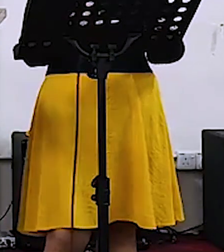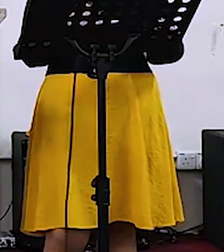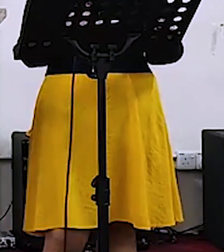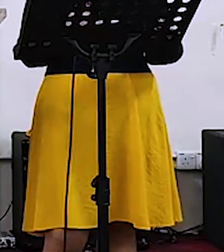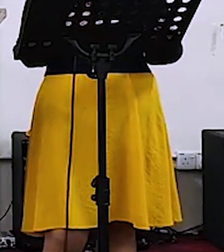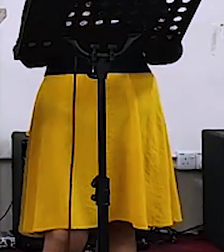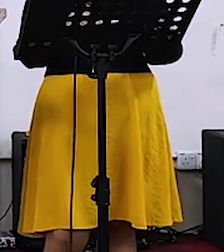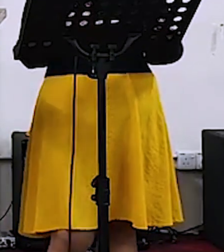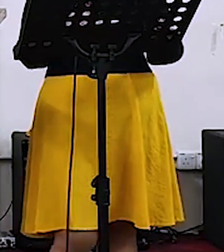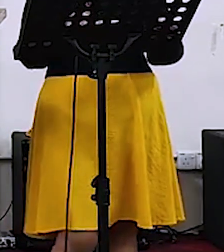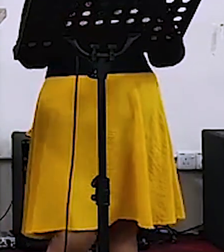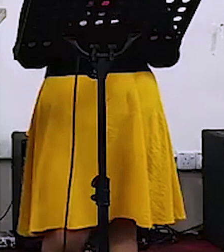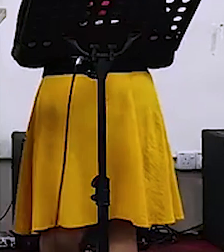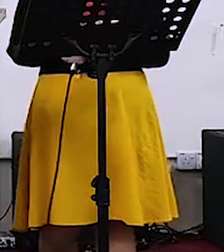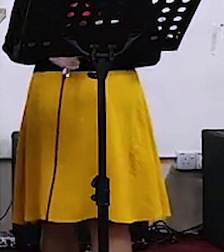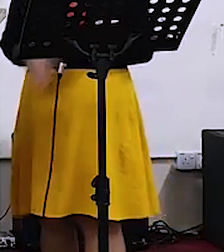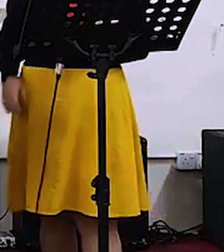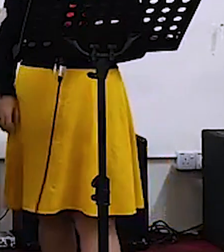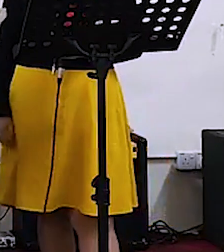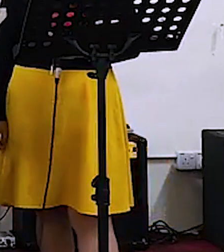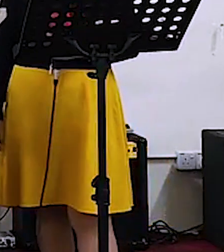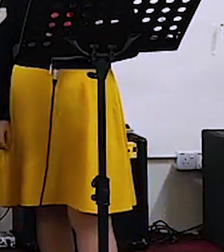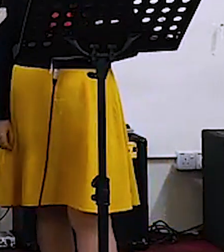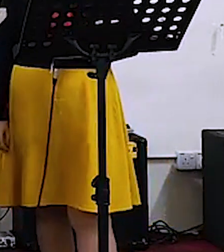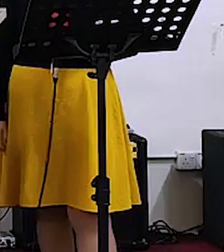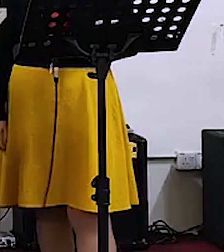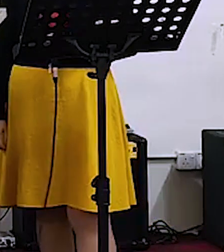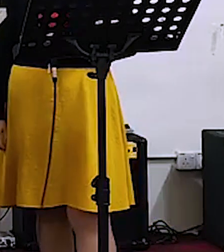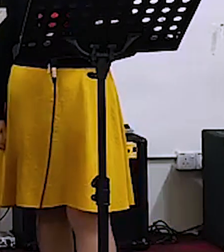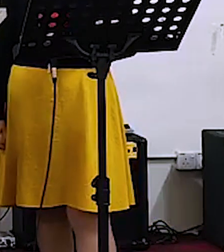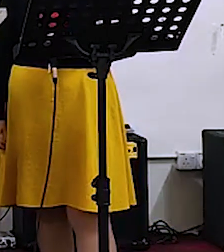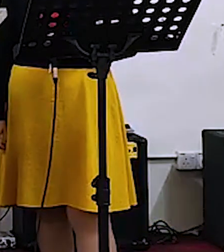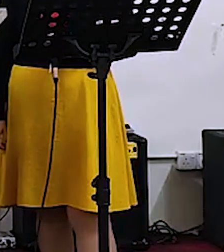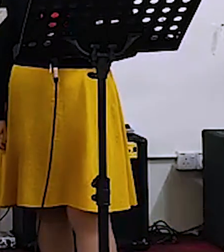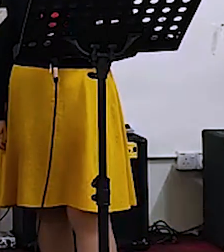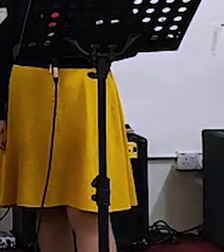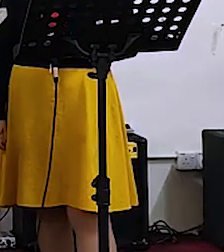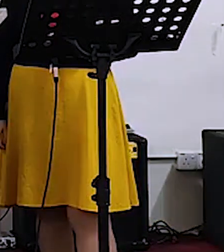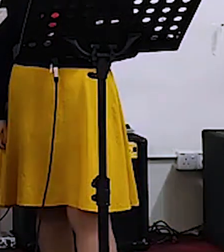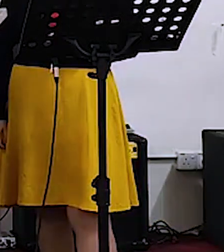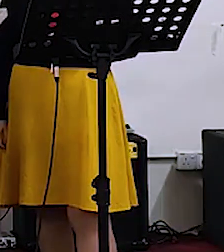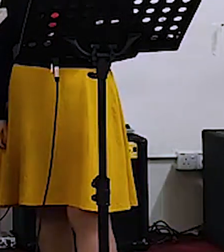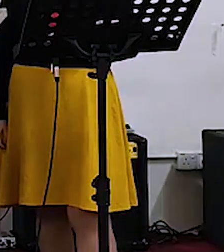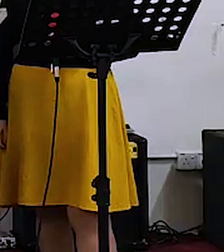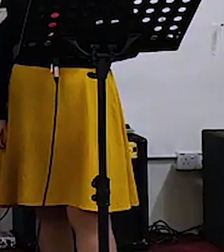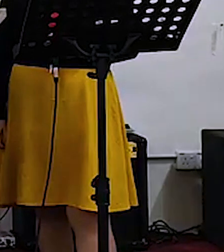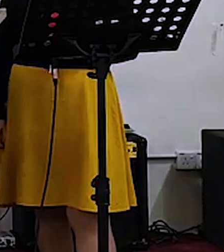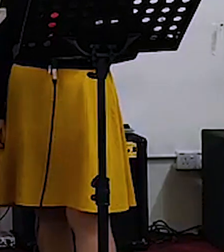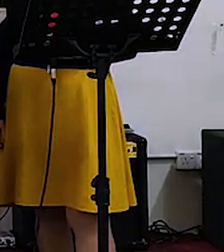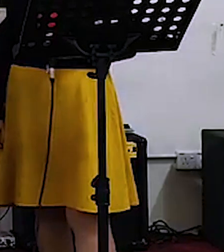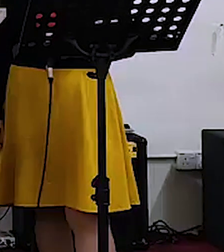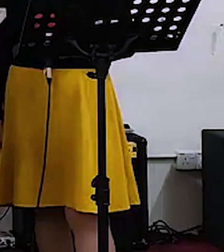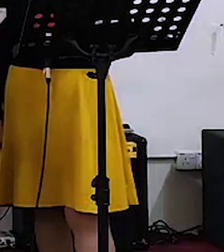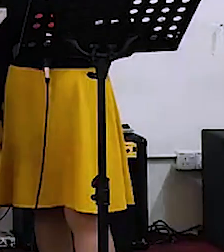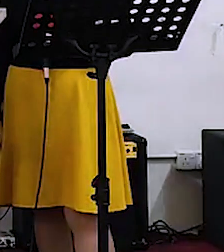We cannot afford to forget the things that we need to remember, like the grace of God. We sometimes, the way we speak, just because we have a little problem,